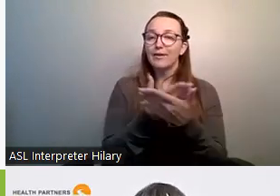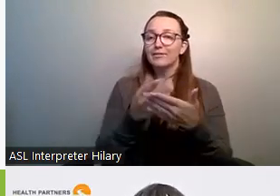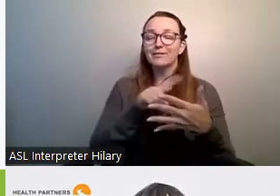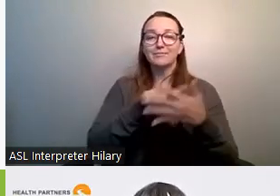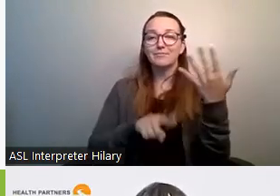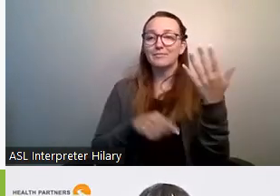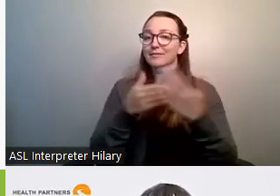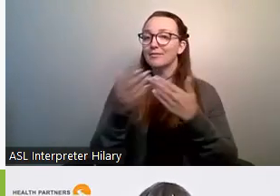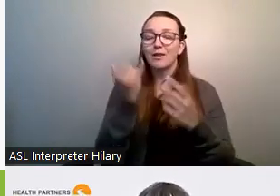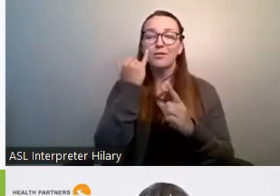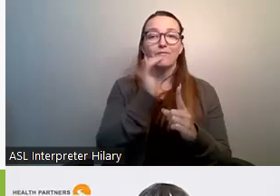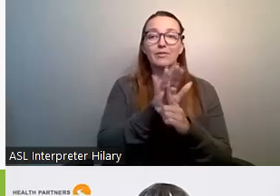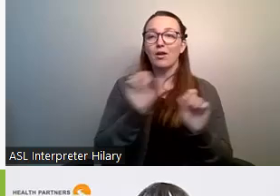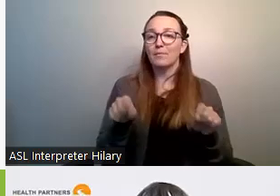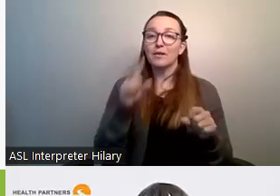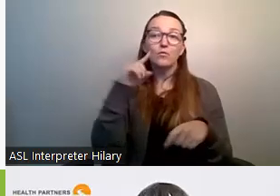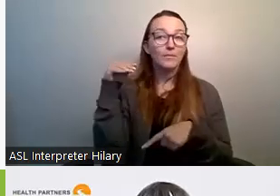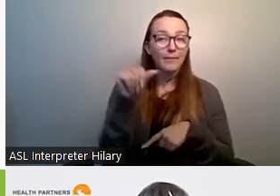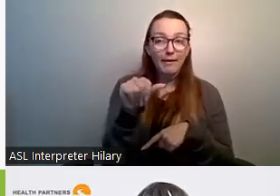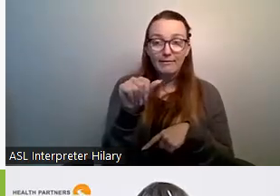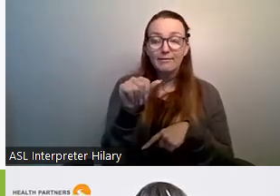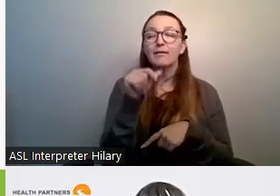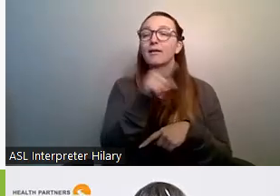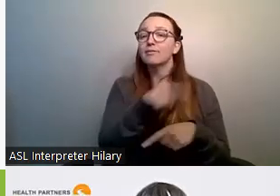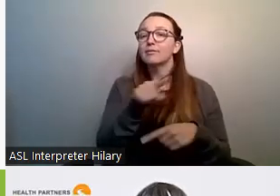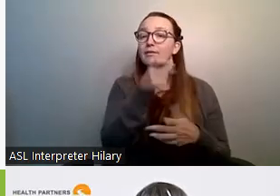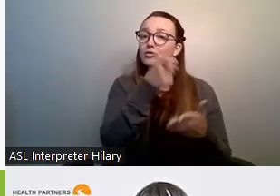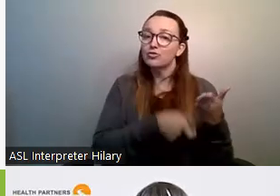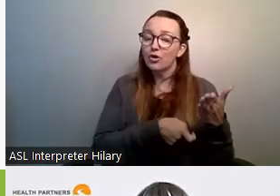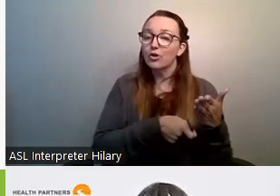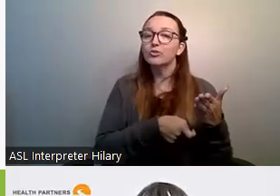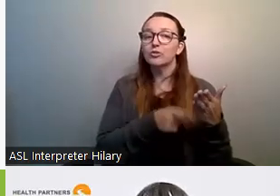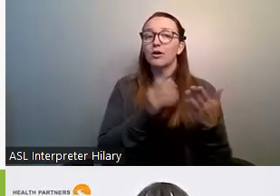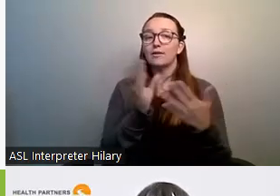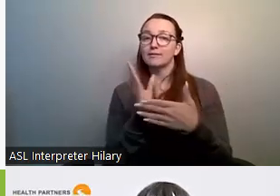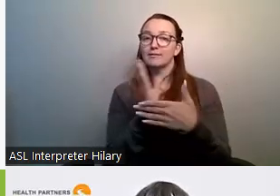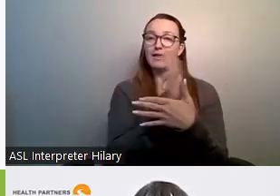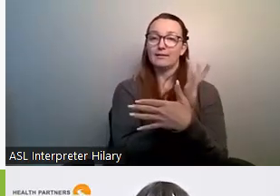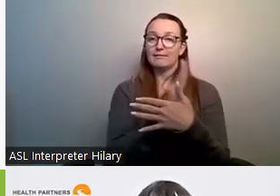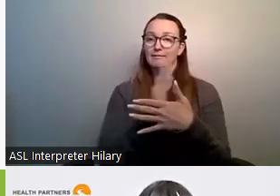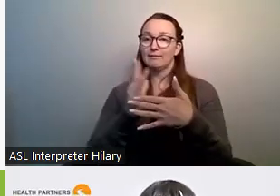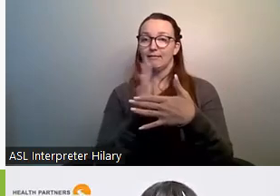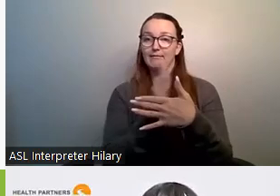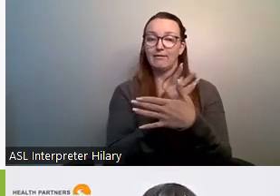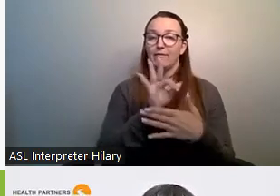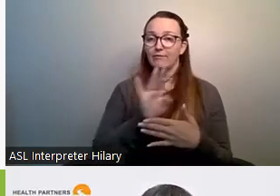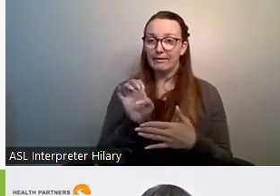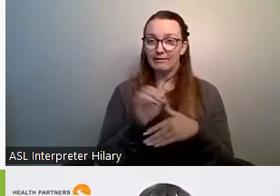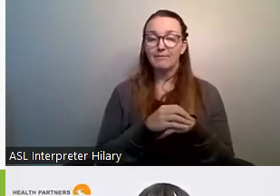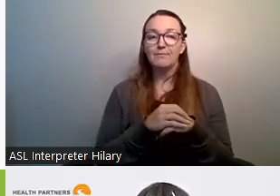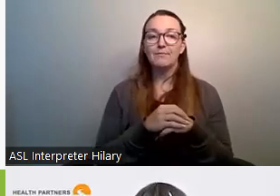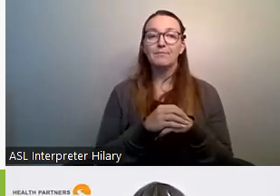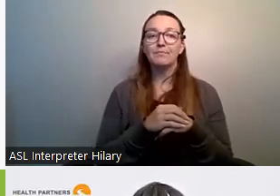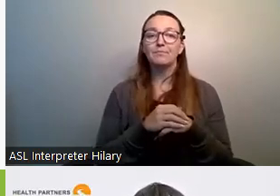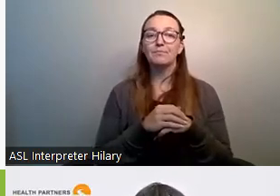of a patient's ability to pay, and they charge for services on a sliding scale fee. Health centers